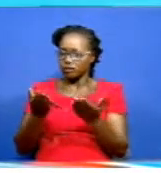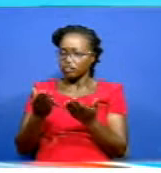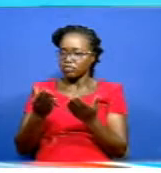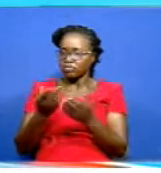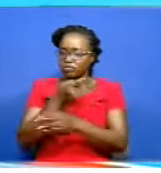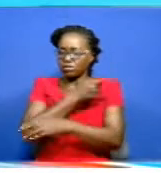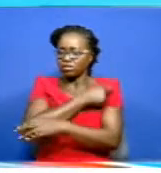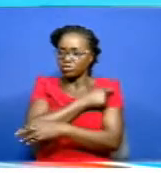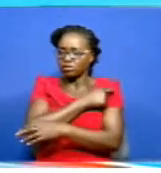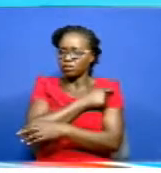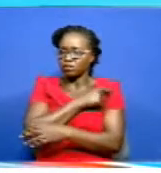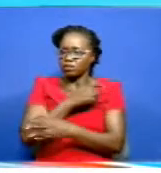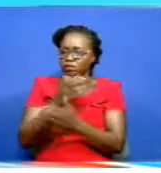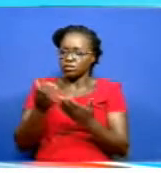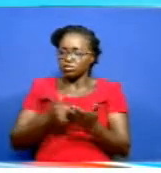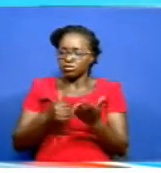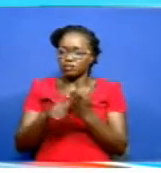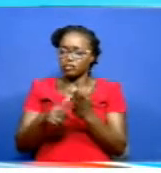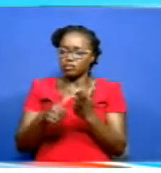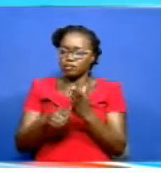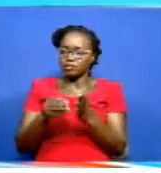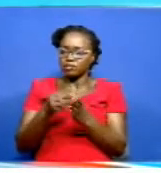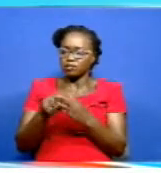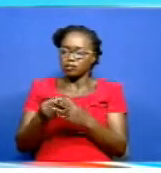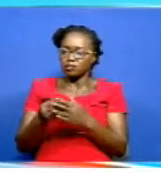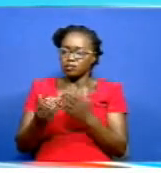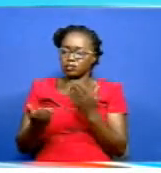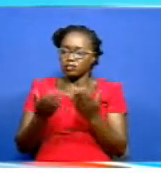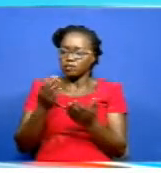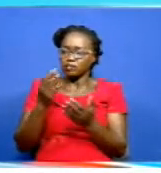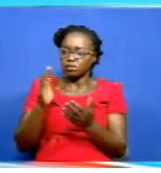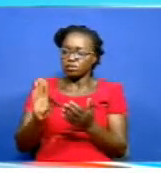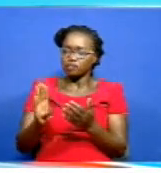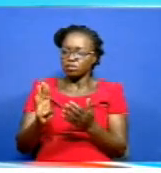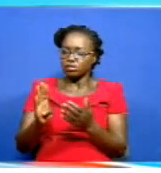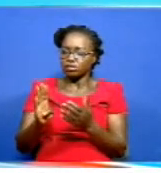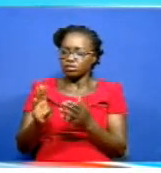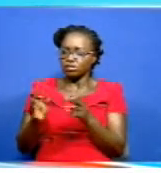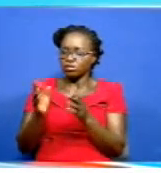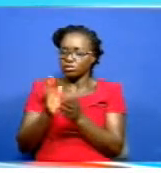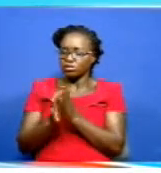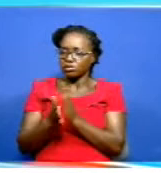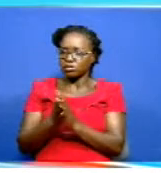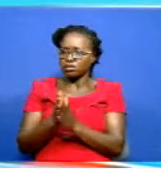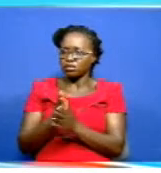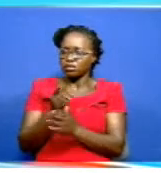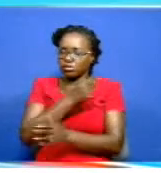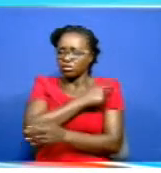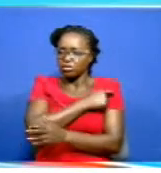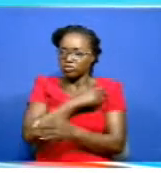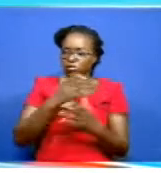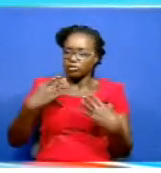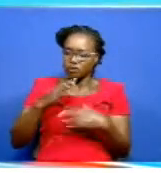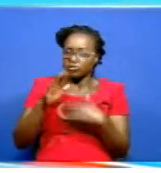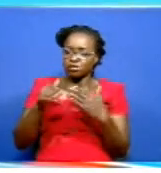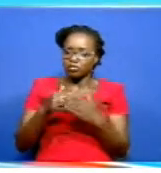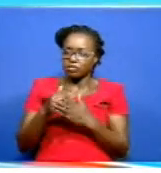vaccine is the one causing it. It may be that even without the vaccine, the general population would